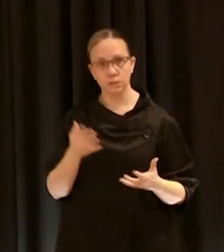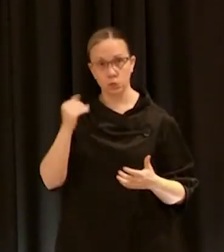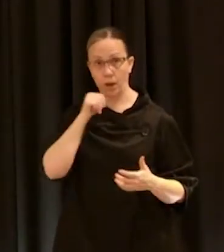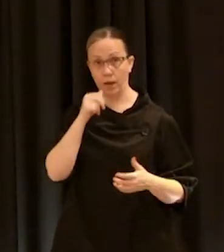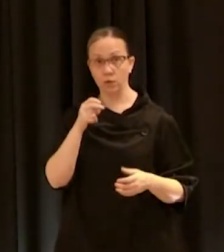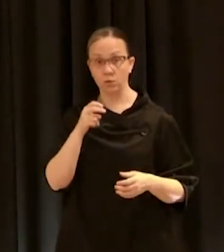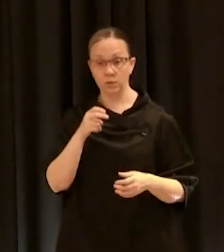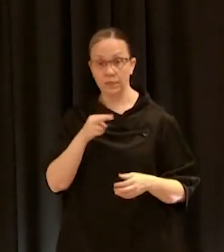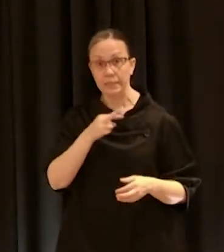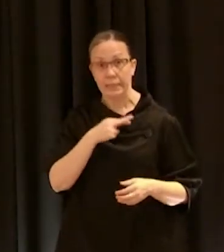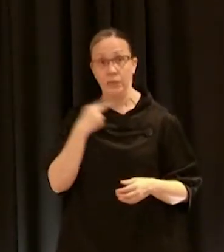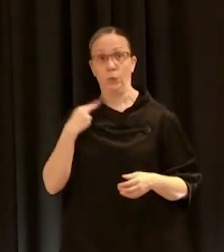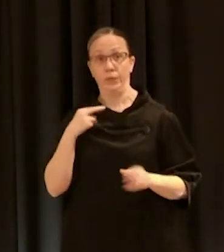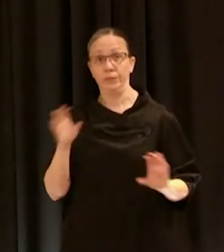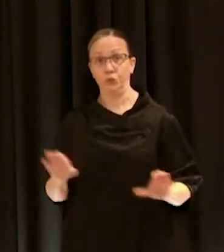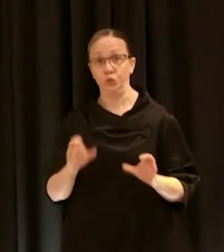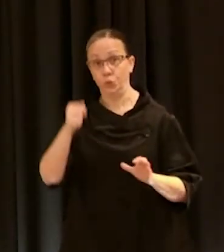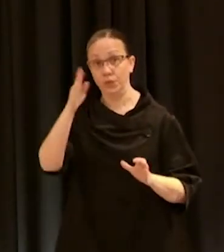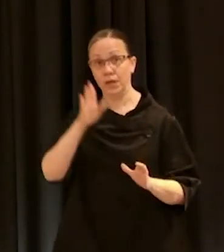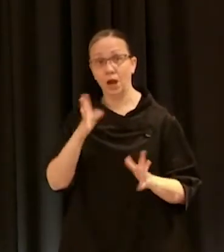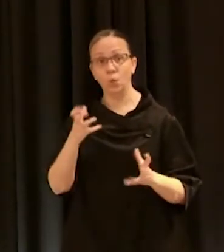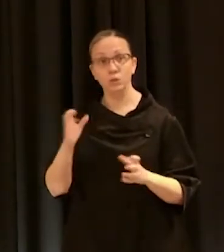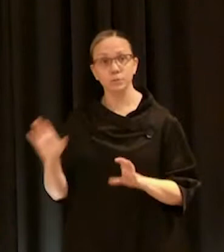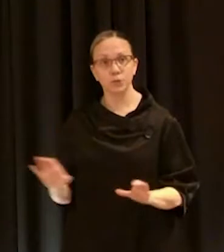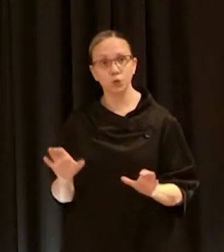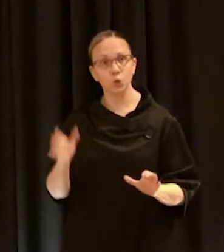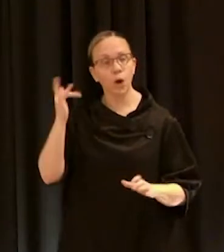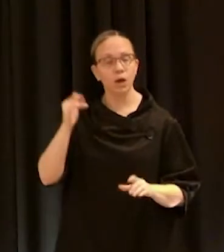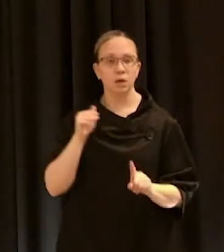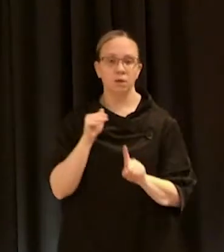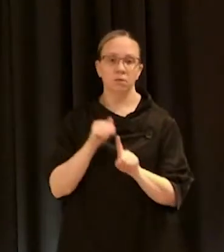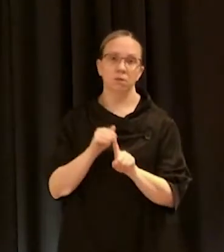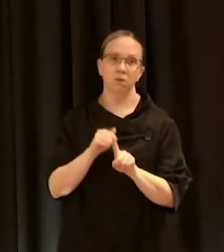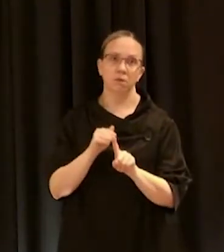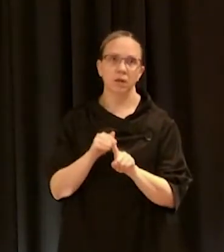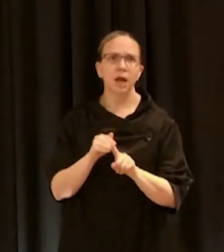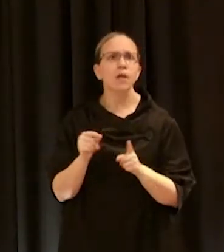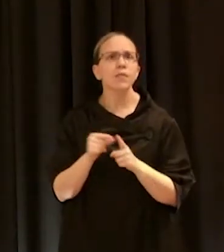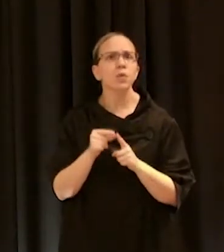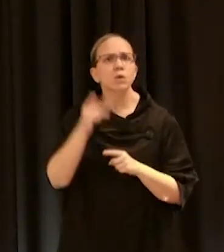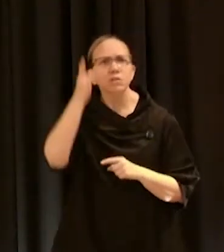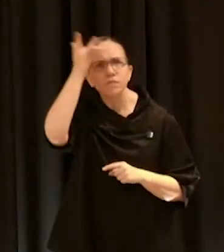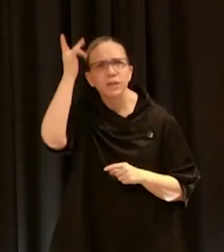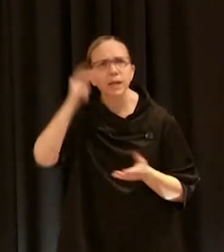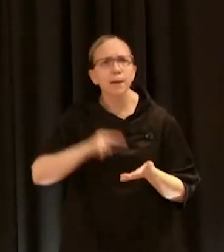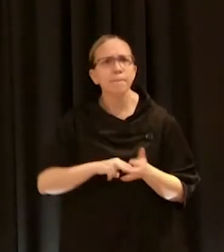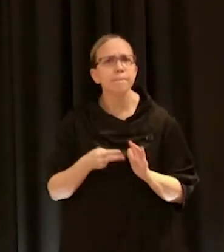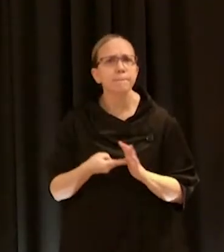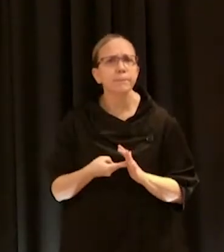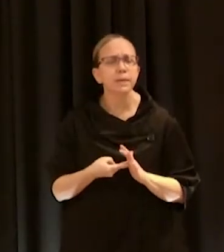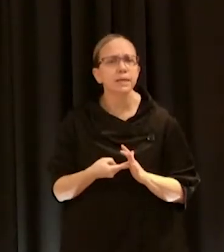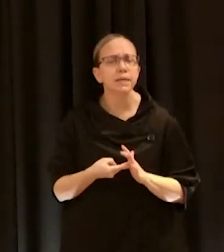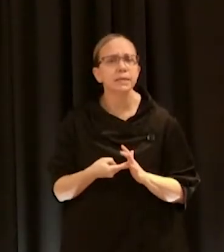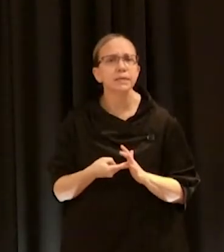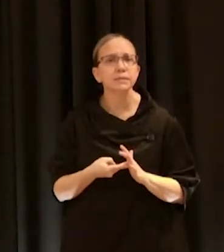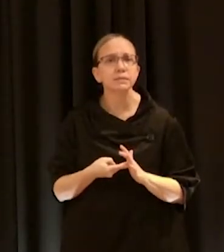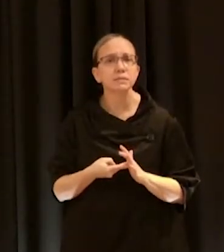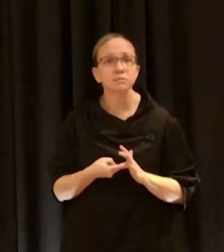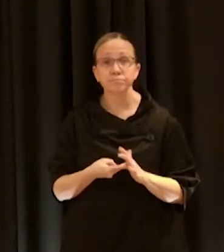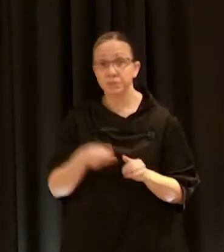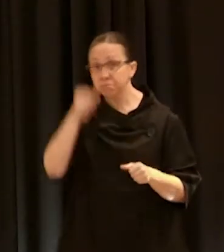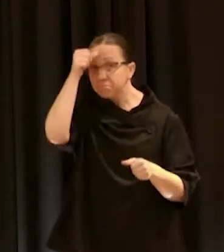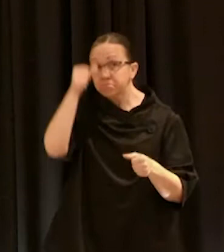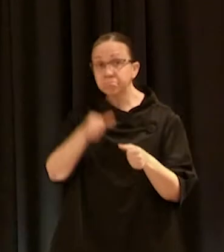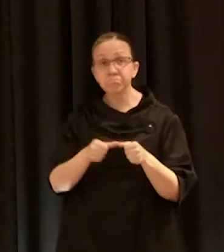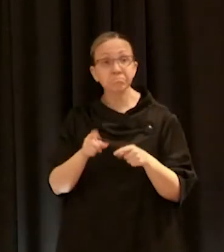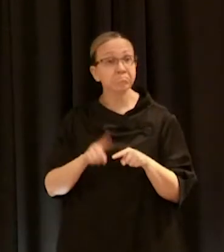the boat and do what God wants me to do. It varies, because you're constantly being reminded. Now, the word forget there means to fail to